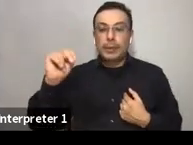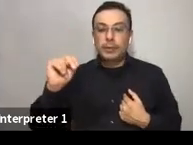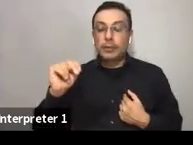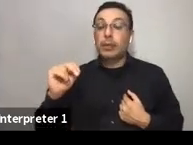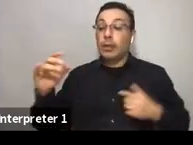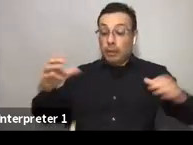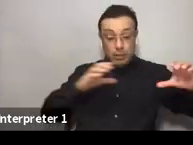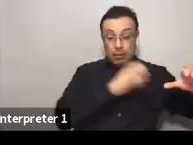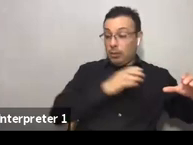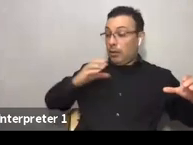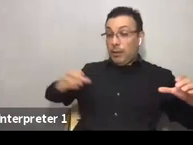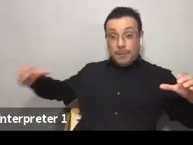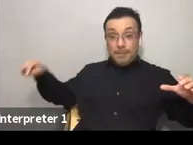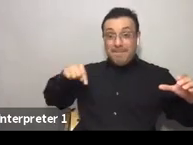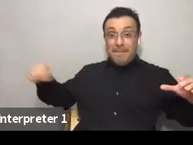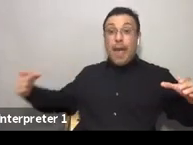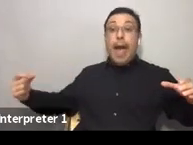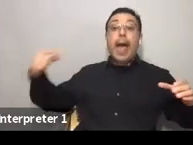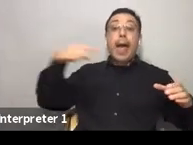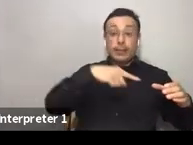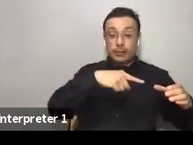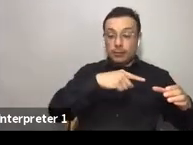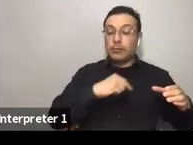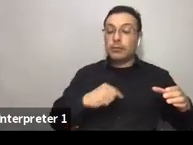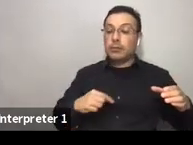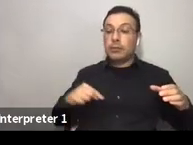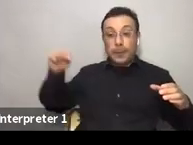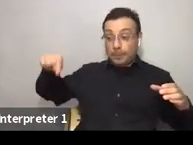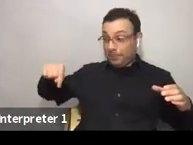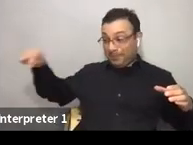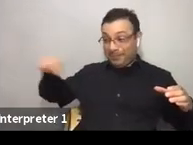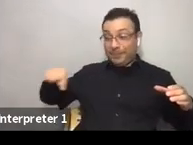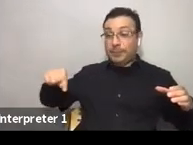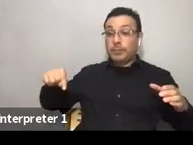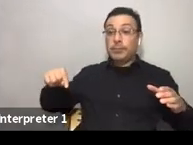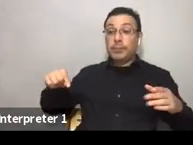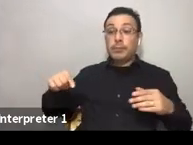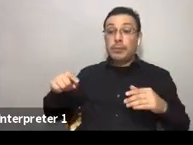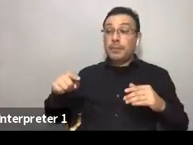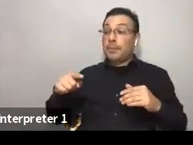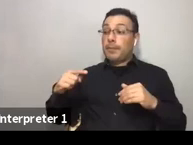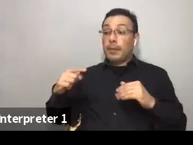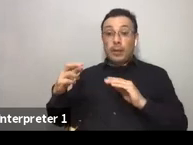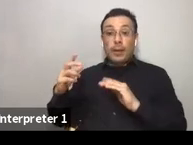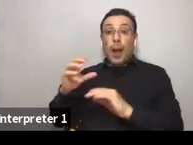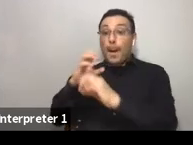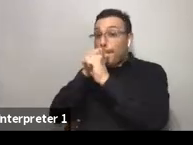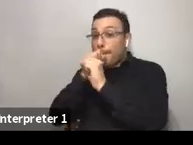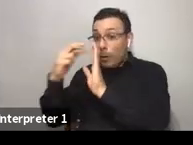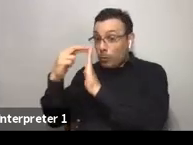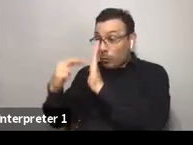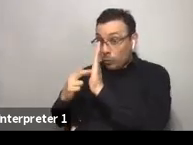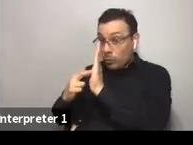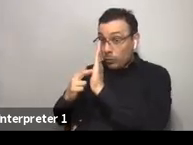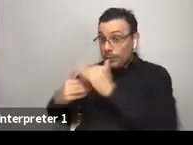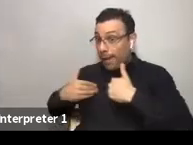not is not under legal confidentiality obligations, so with